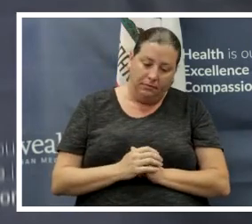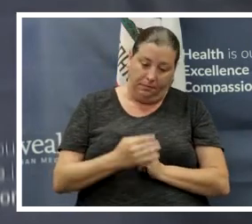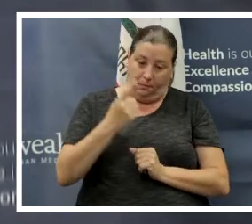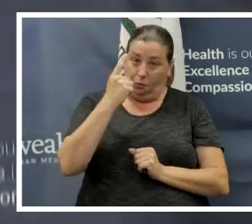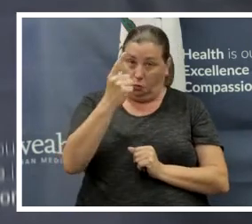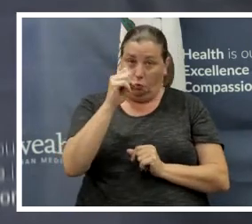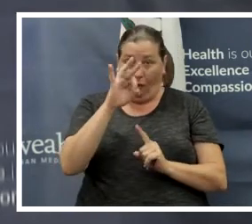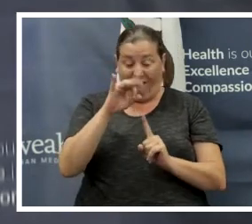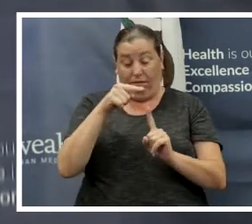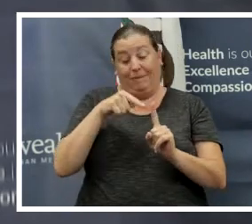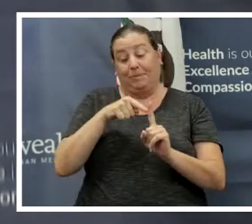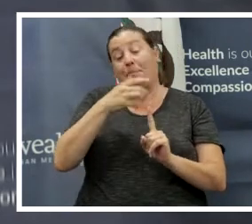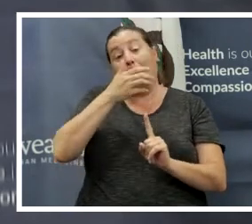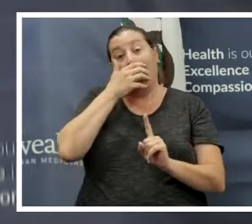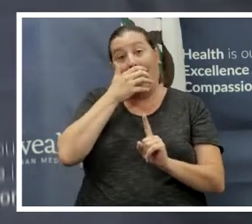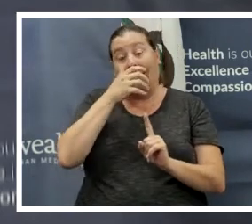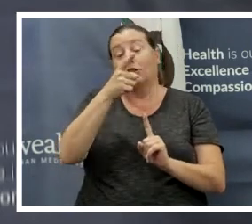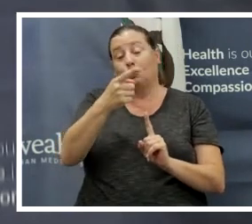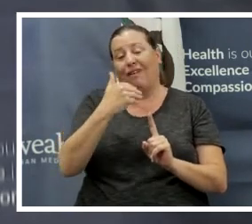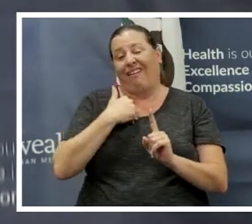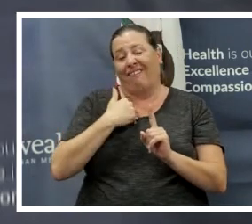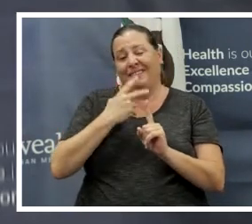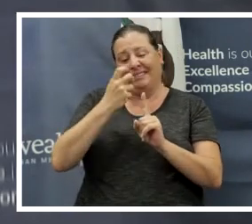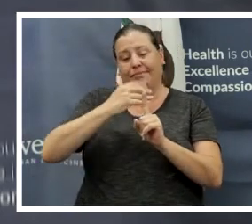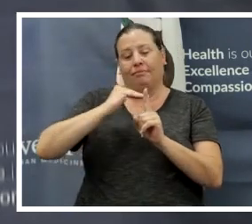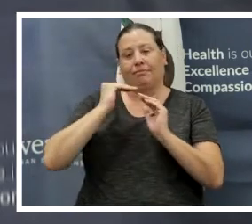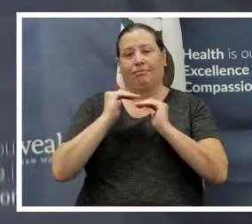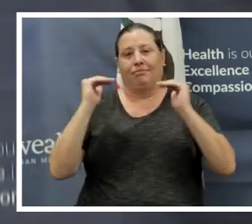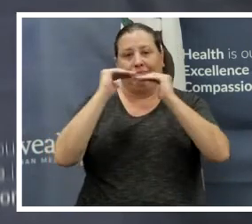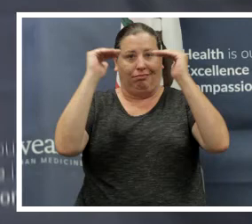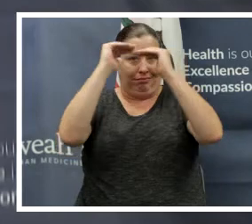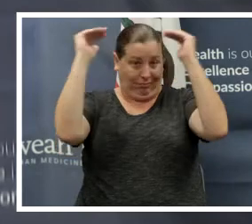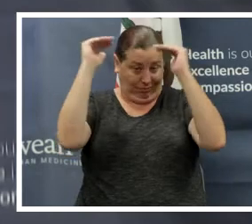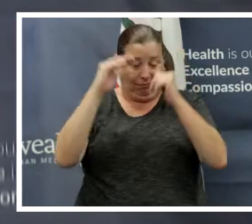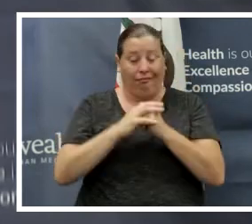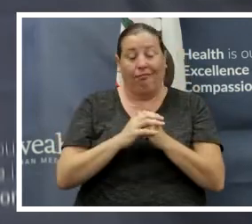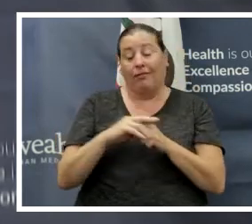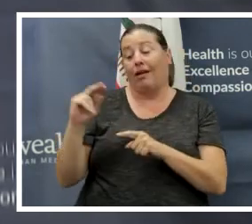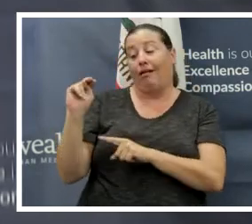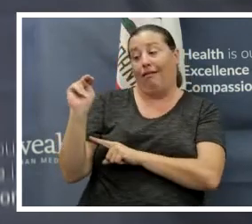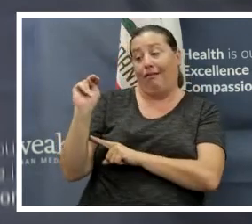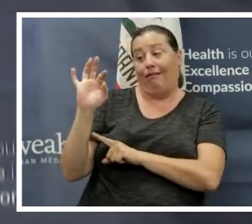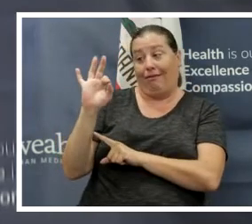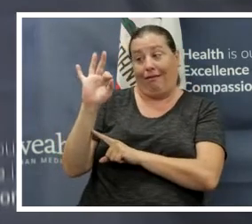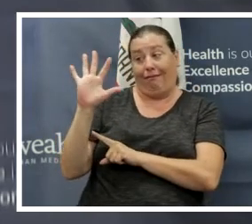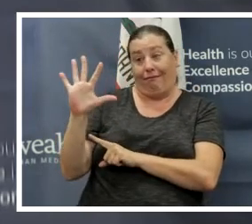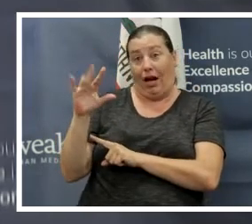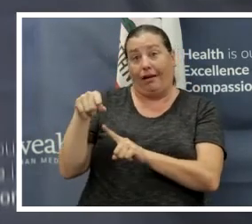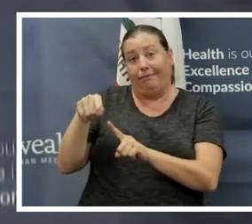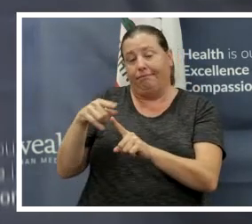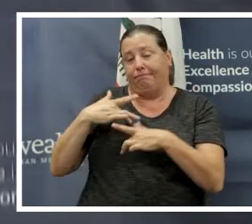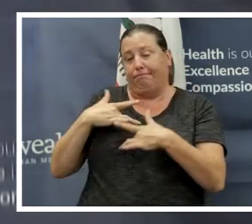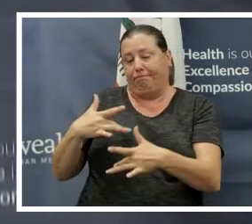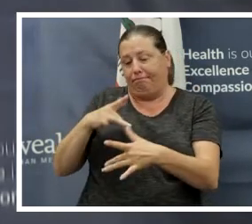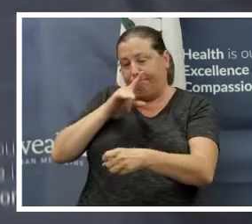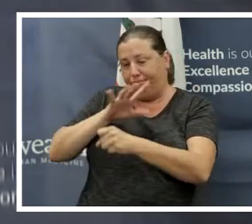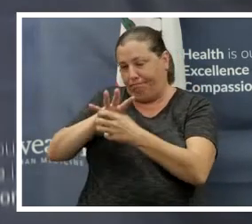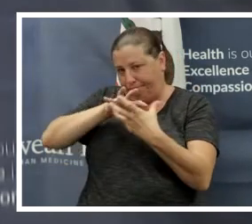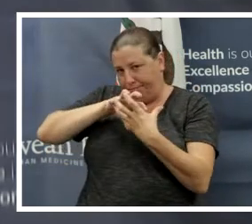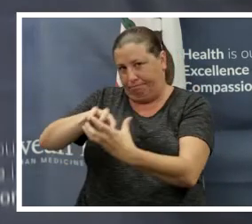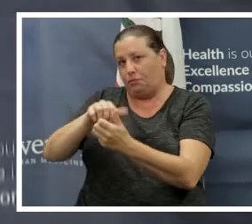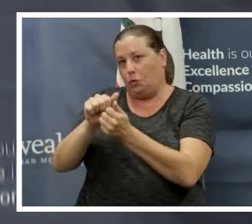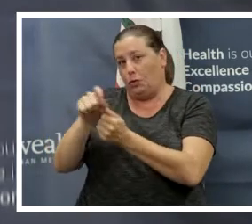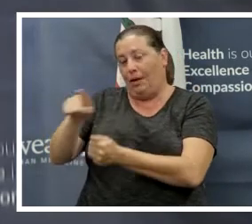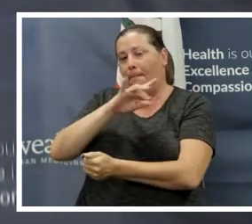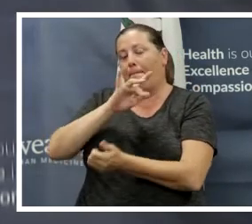hierarchy of the masks. You have the N95, which are pretty much dedicated to medical personnel. They do the best filtering of everything